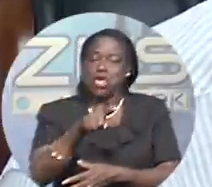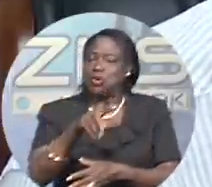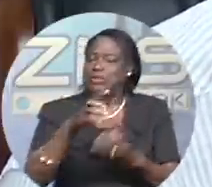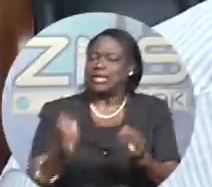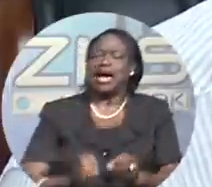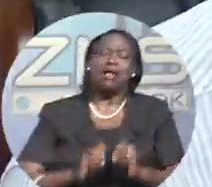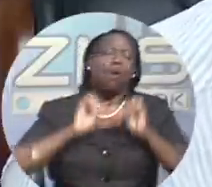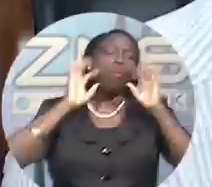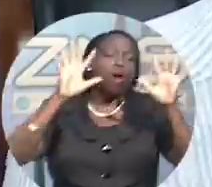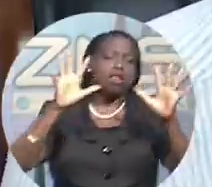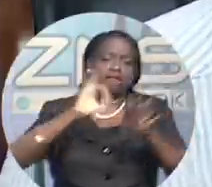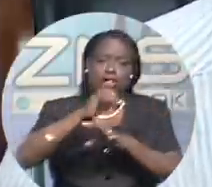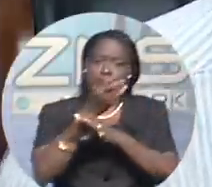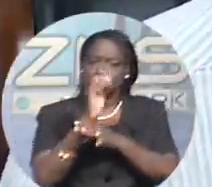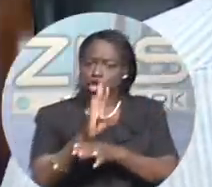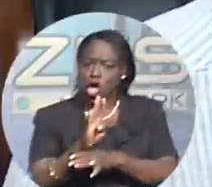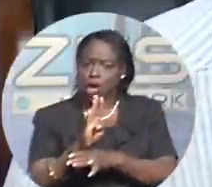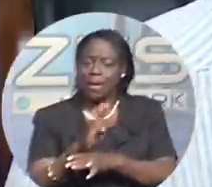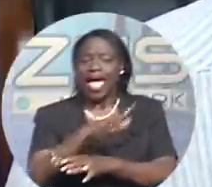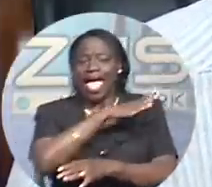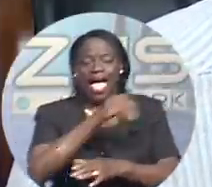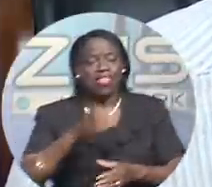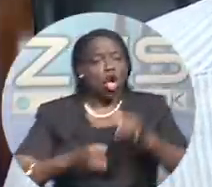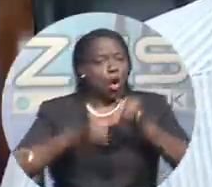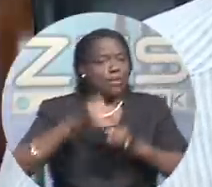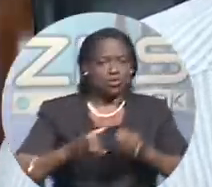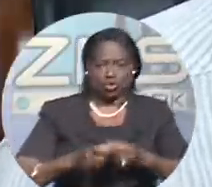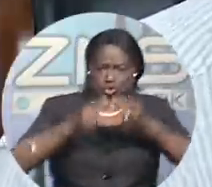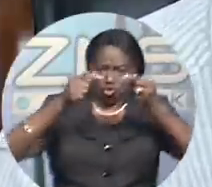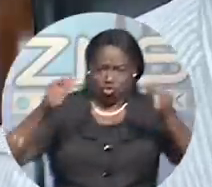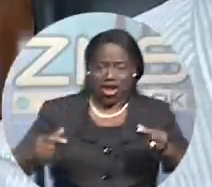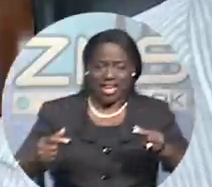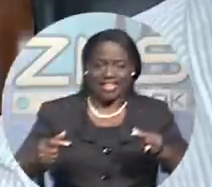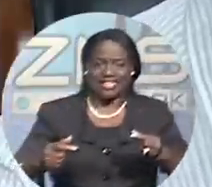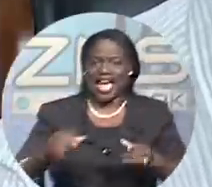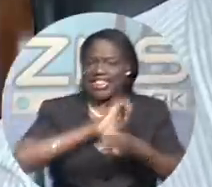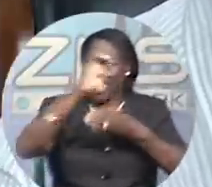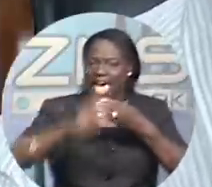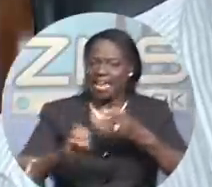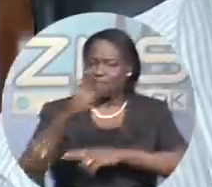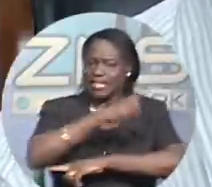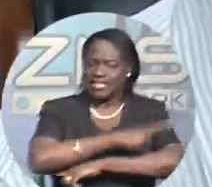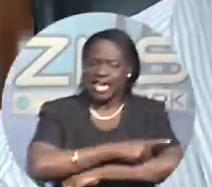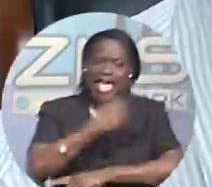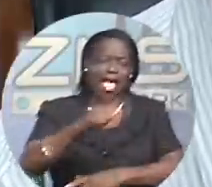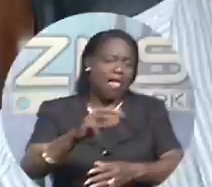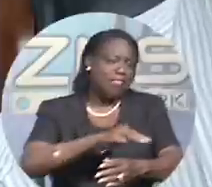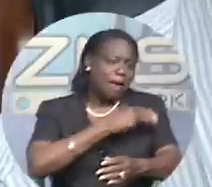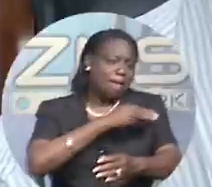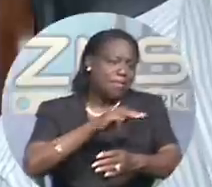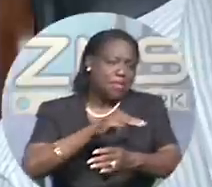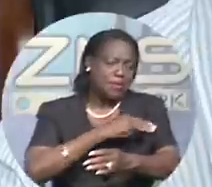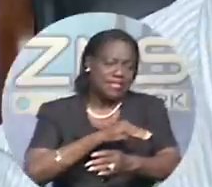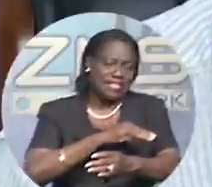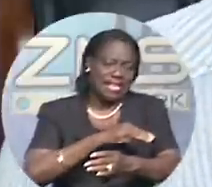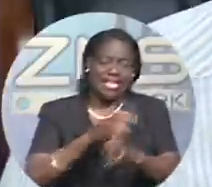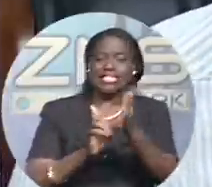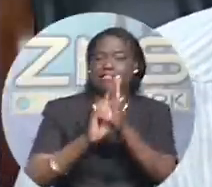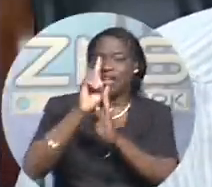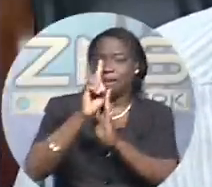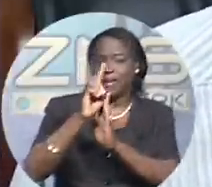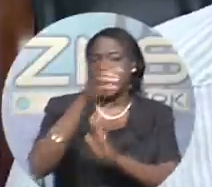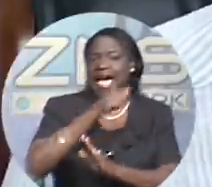amazing job, and you know, I mean, the competition was fantastic. I think at the end of the day, it's about the music, but it's also about developing